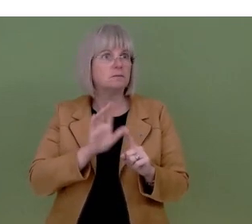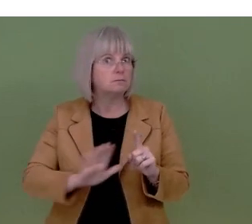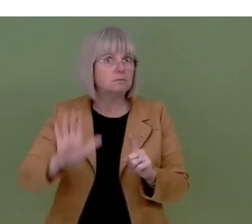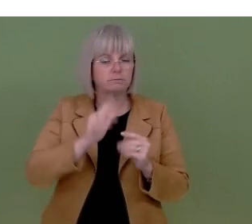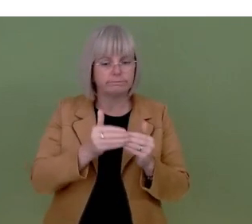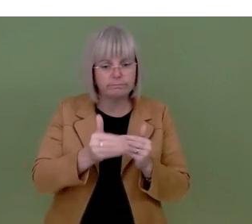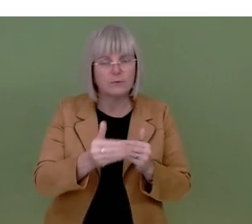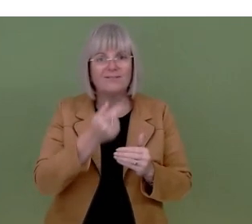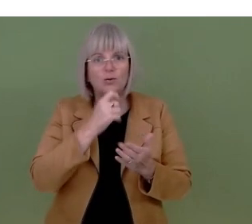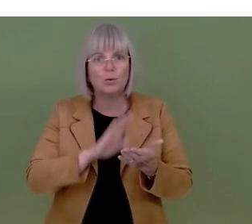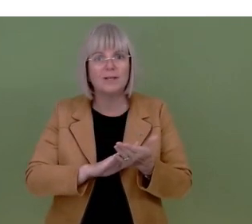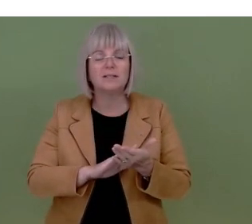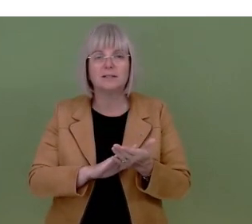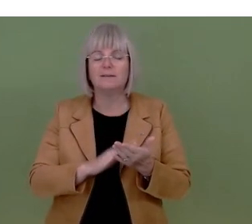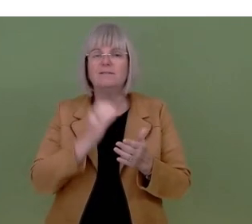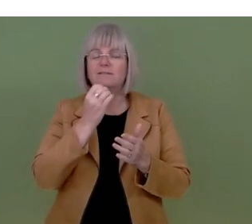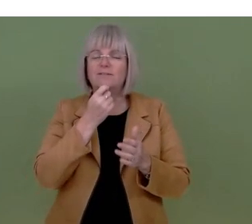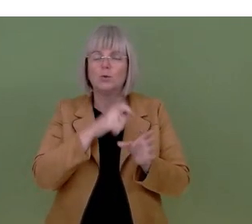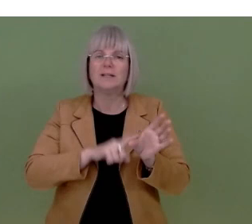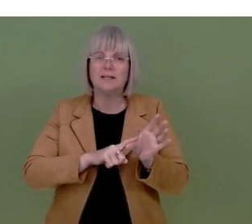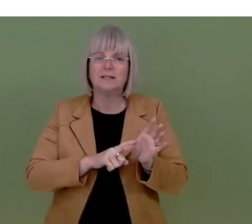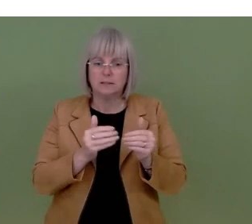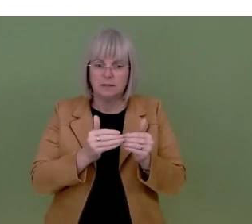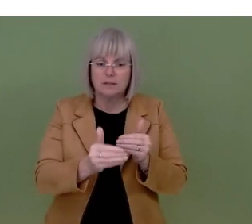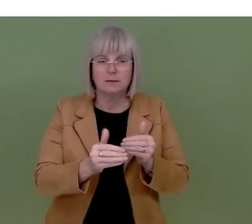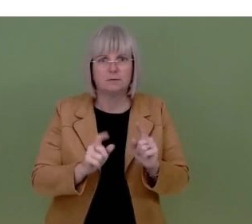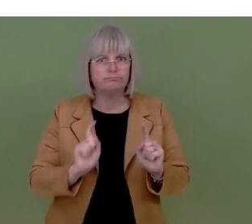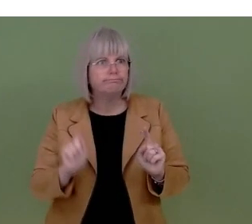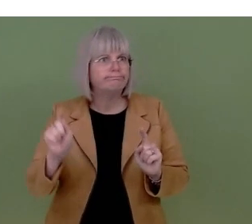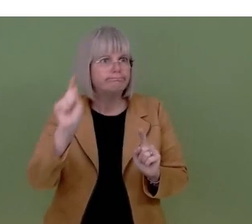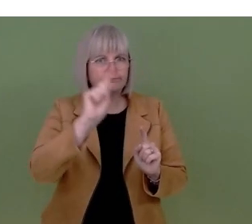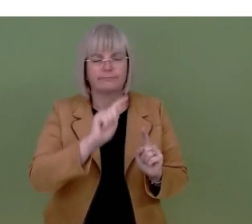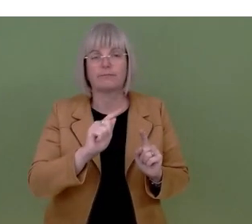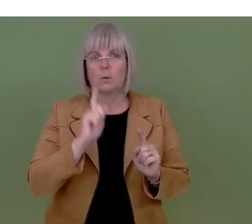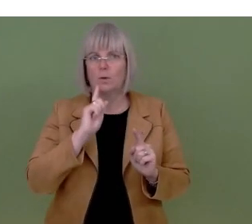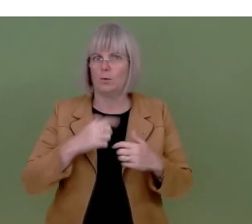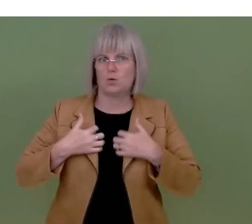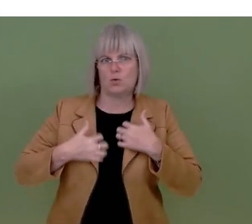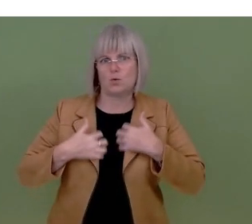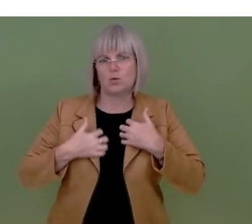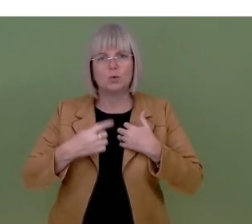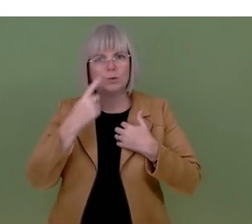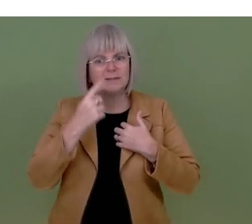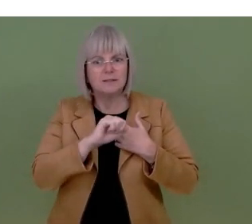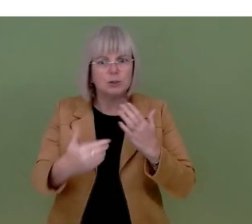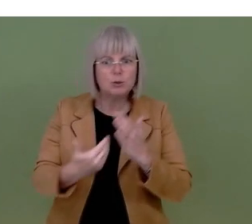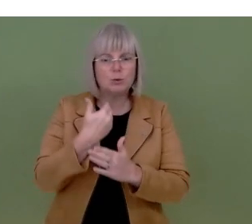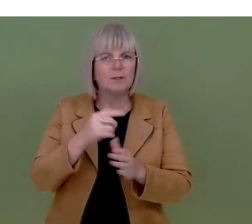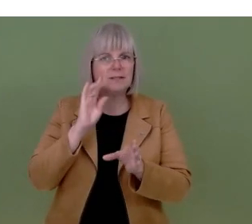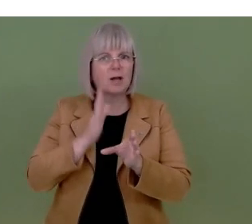be very exciting to see this new type of application of psychological practice in